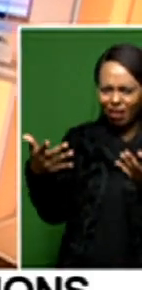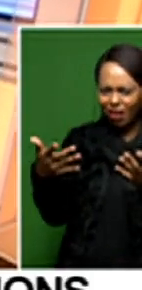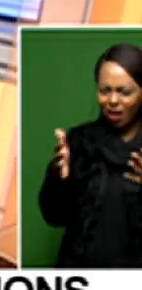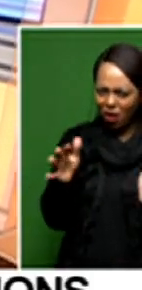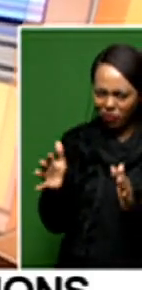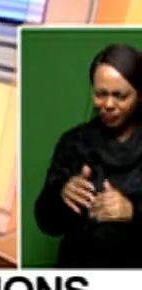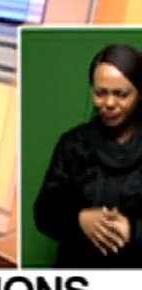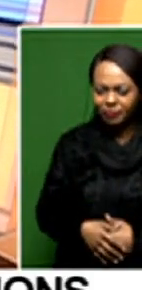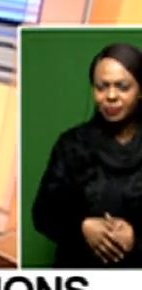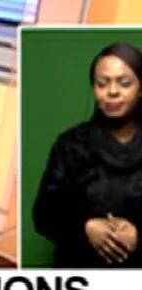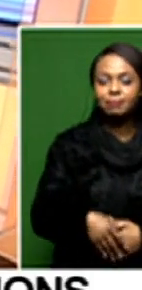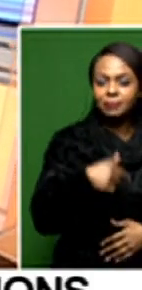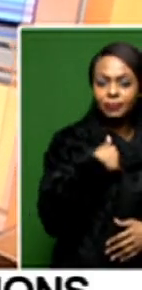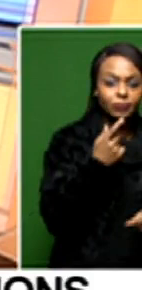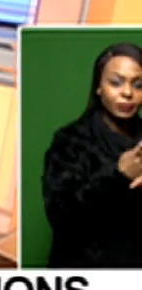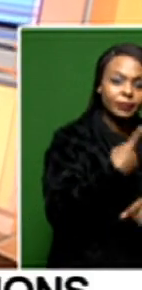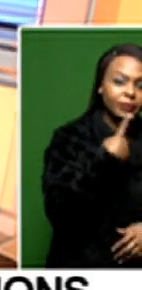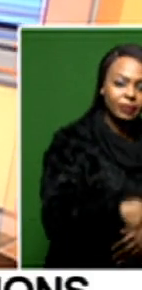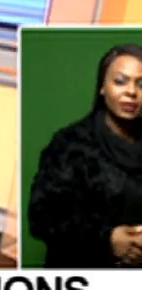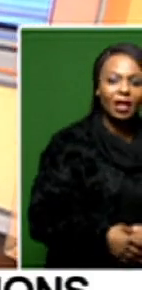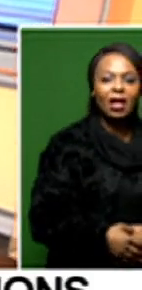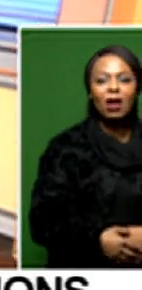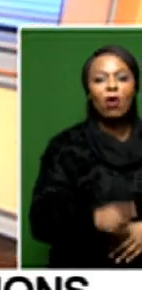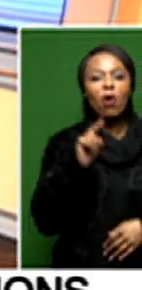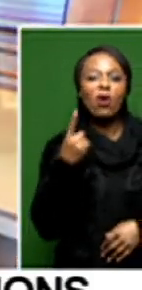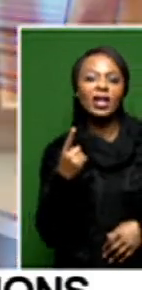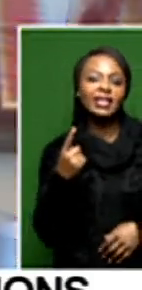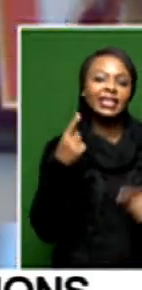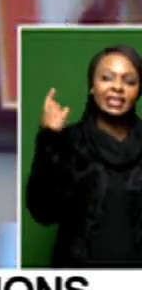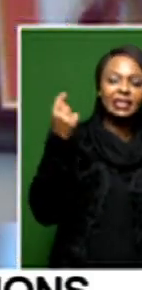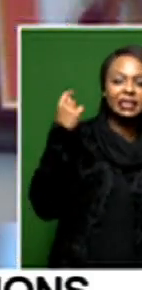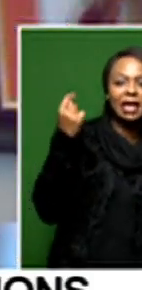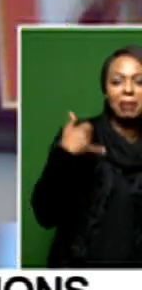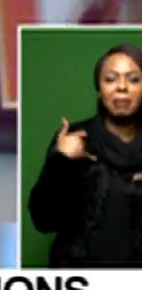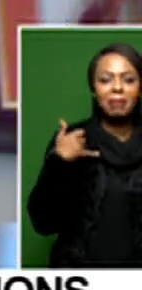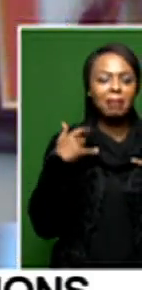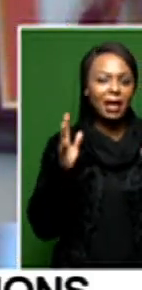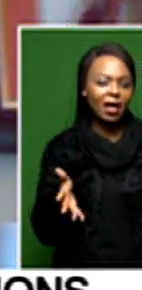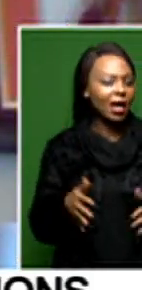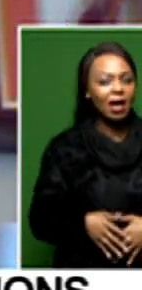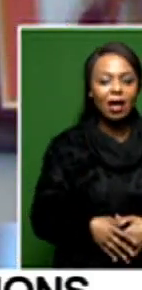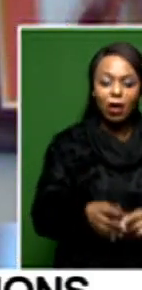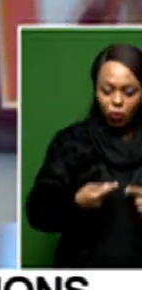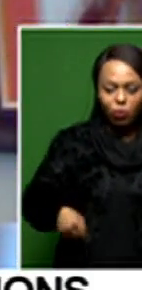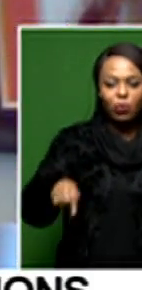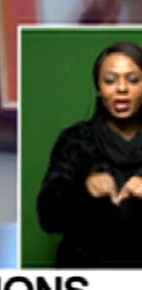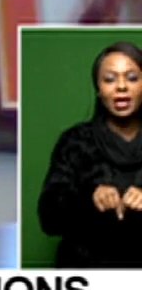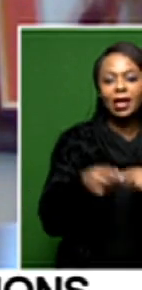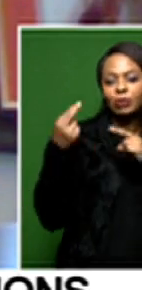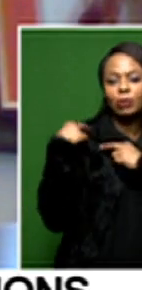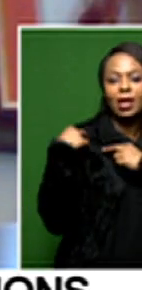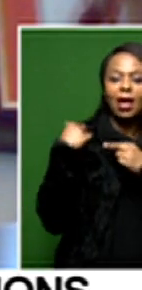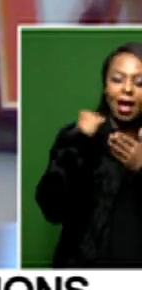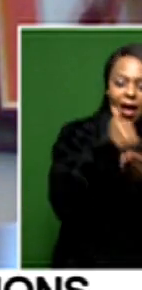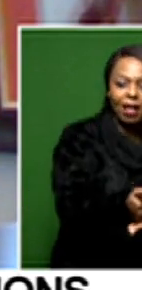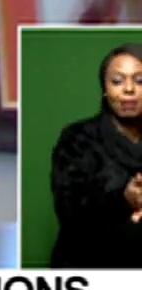You know, I always say we are not only about entertaining. Okay. We have a responsibility in shaping our society. So